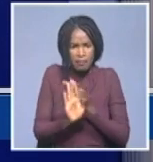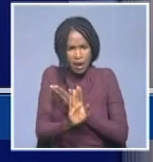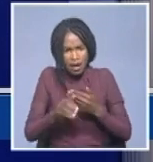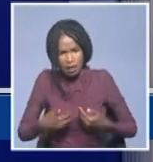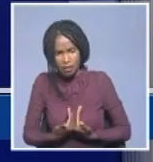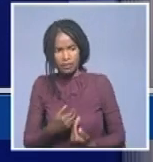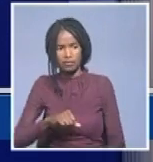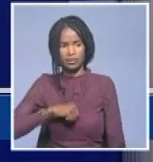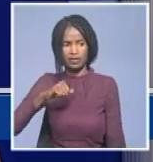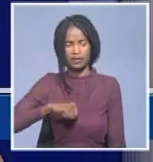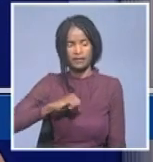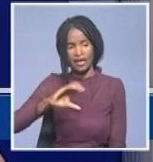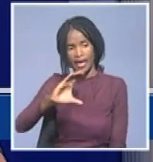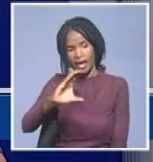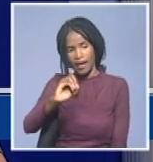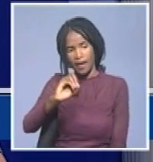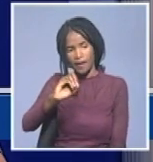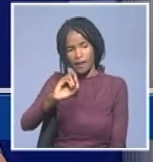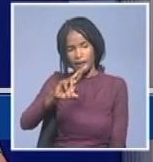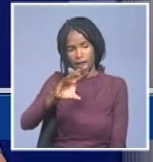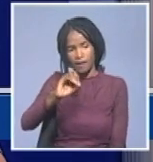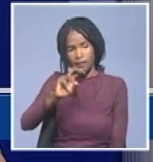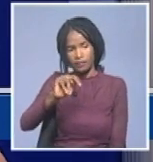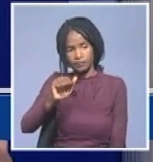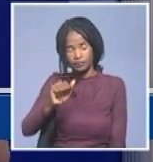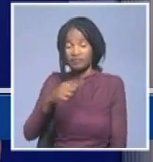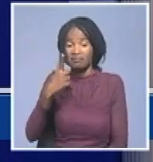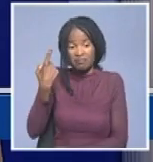disease. We have taken extra measures because